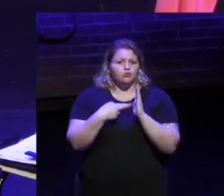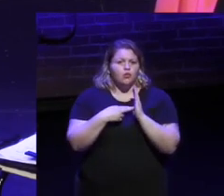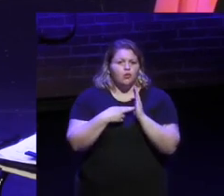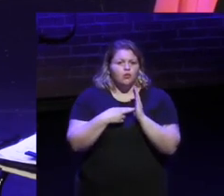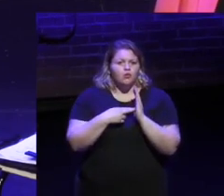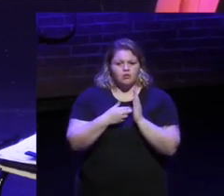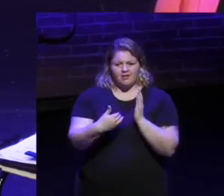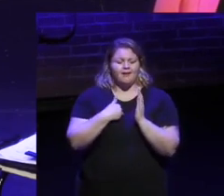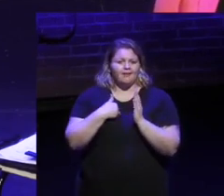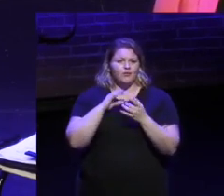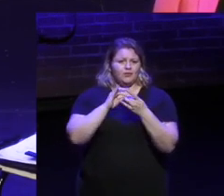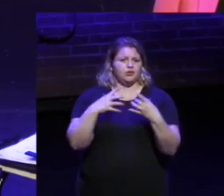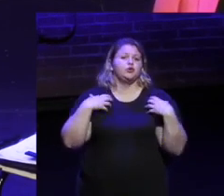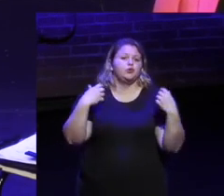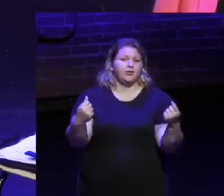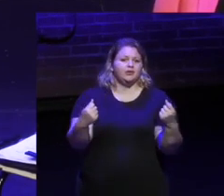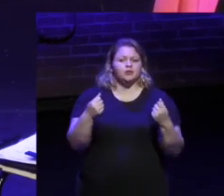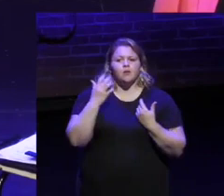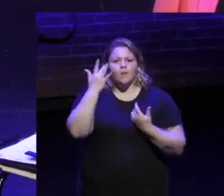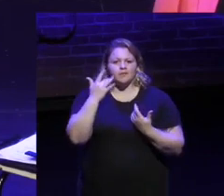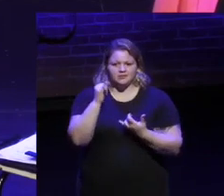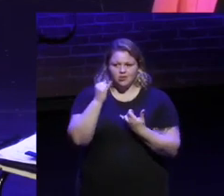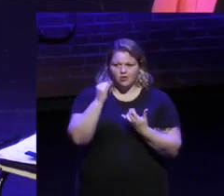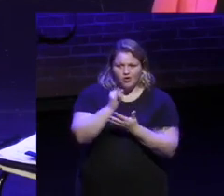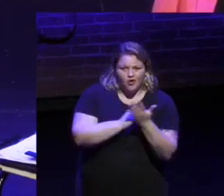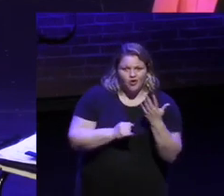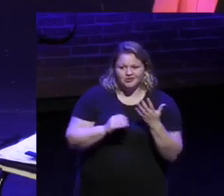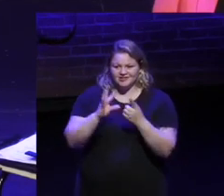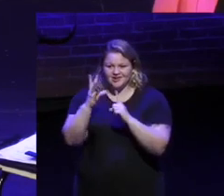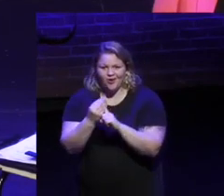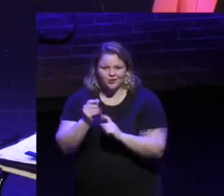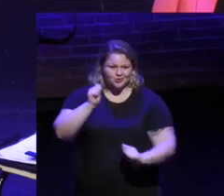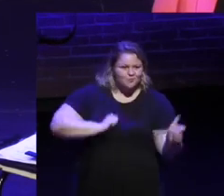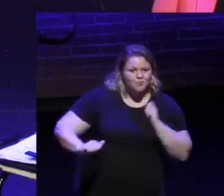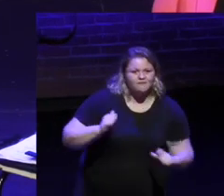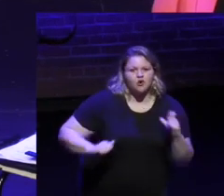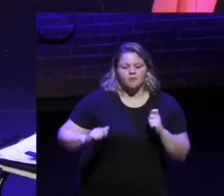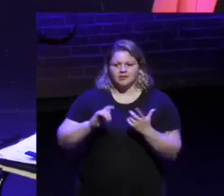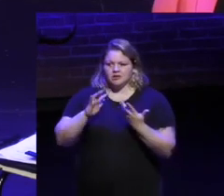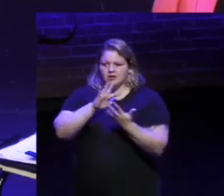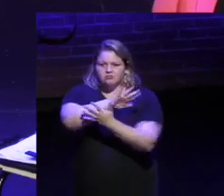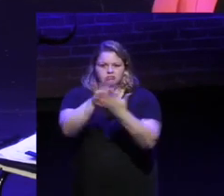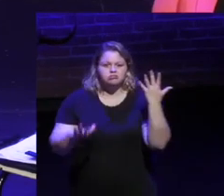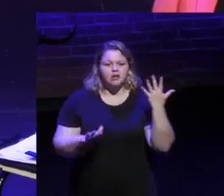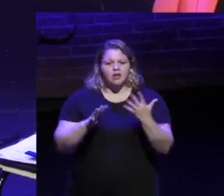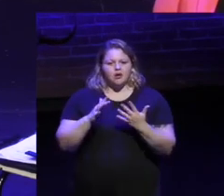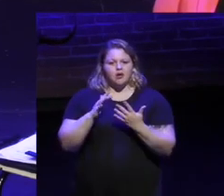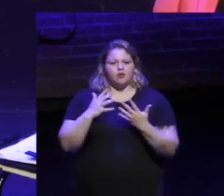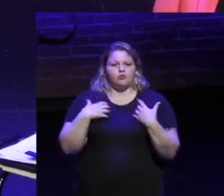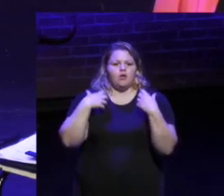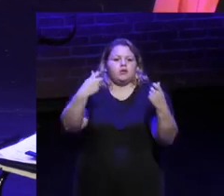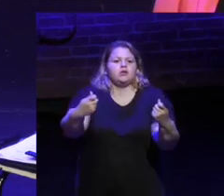because it's arts, it's culture, it's performance that helps bring people together, helps heal, helps rebuild and restitch